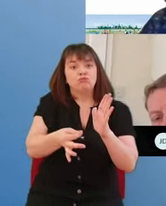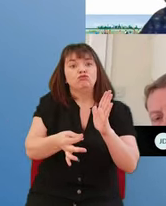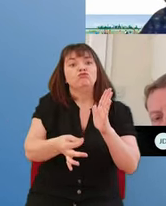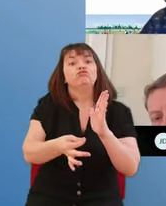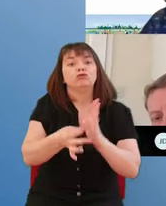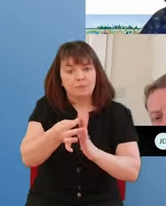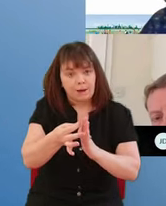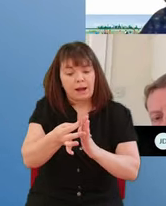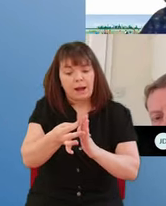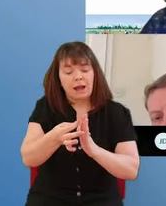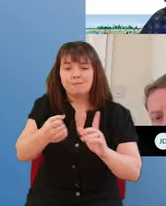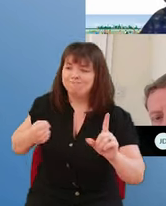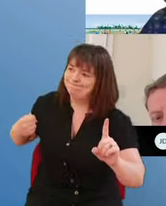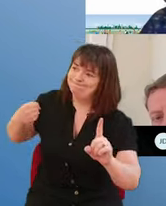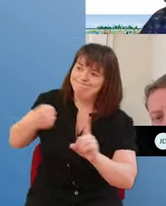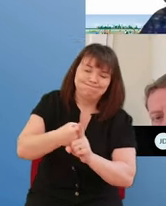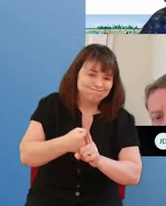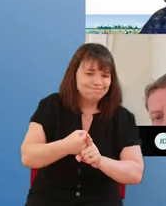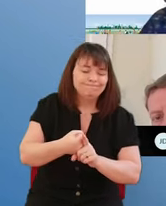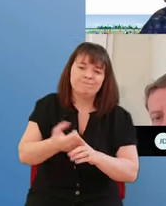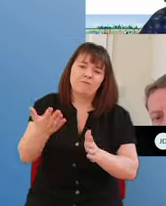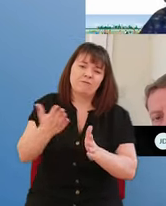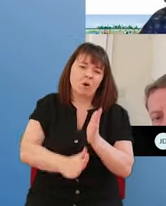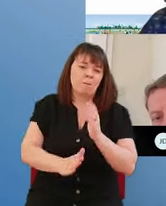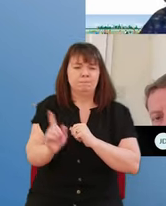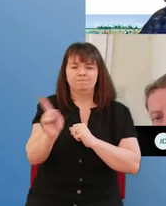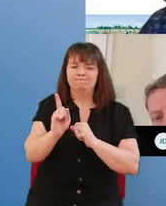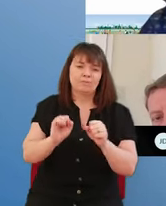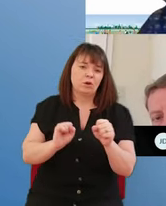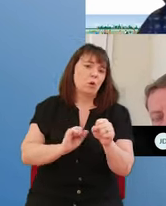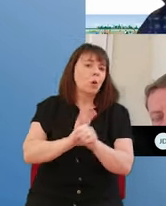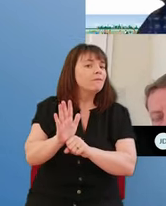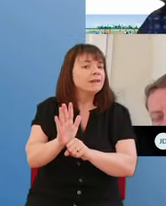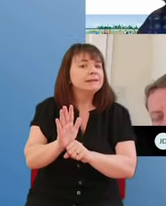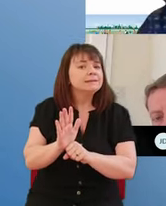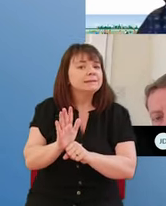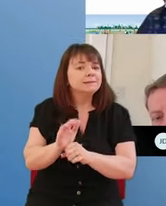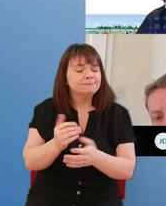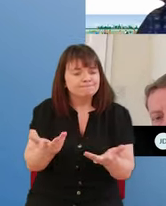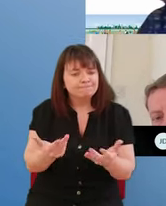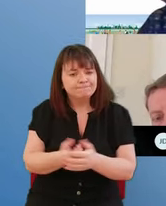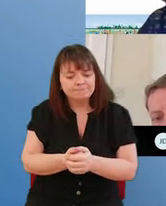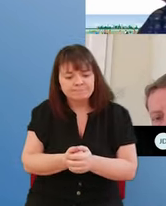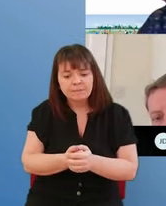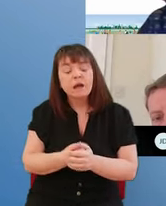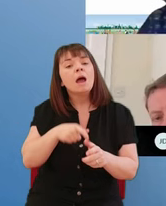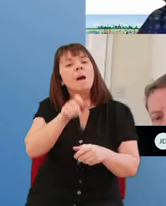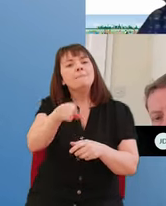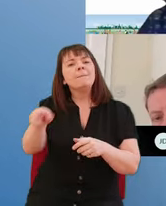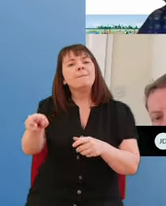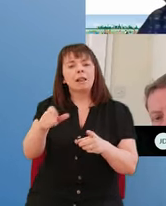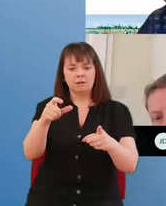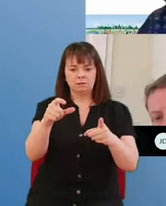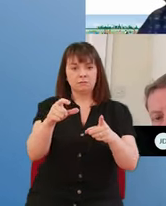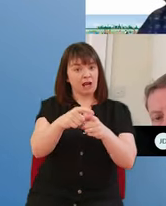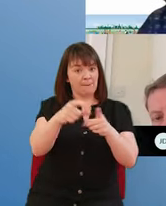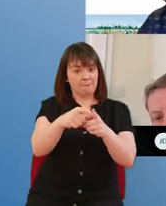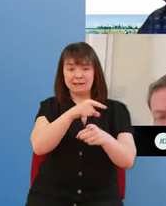diabetes have been particularly affected for a multitude of different reasons. Firstly, by COVID itself. People with diabetes who